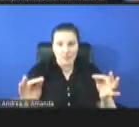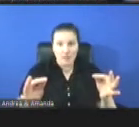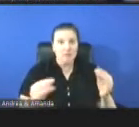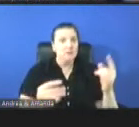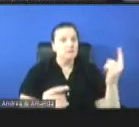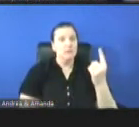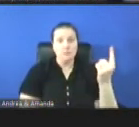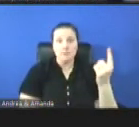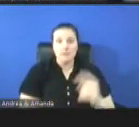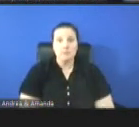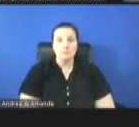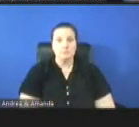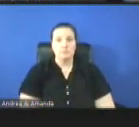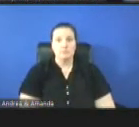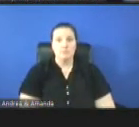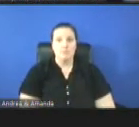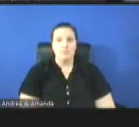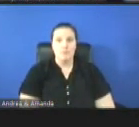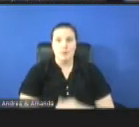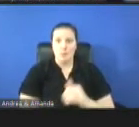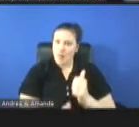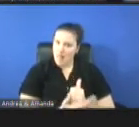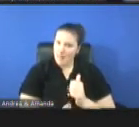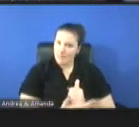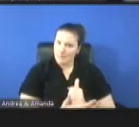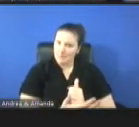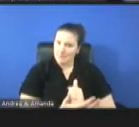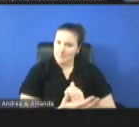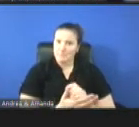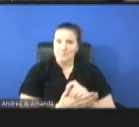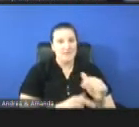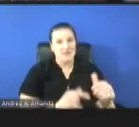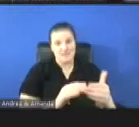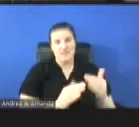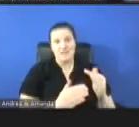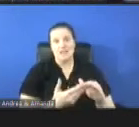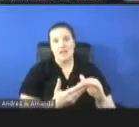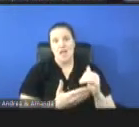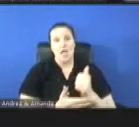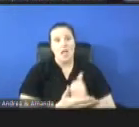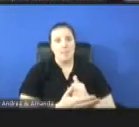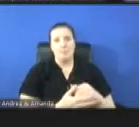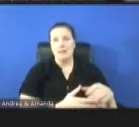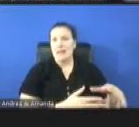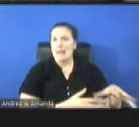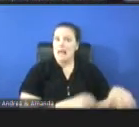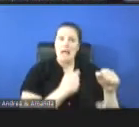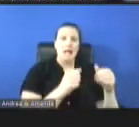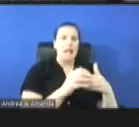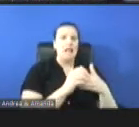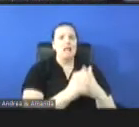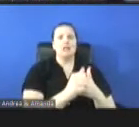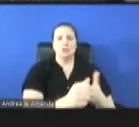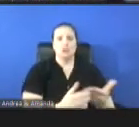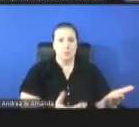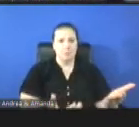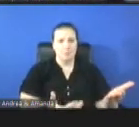something that's going to help this city, help take some leadership, take some,